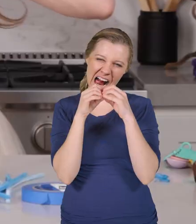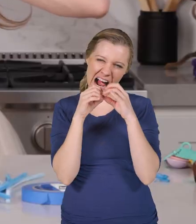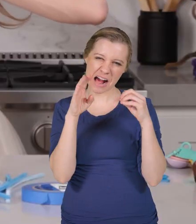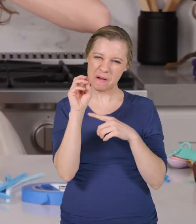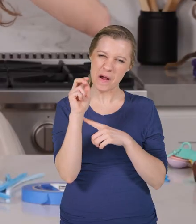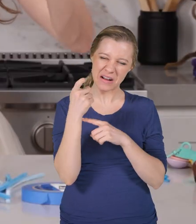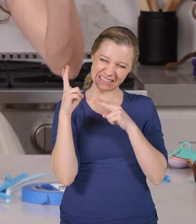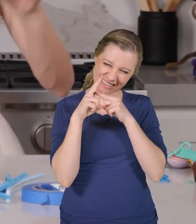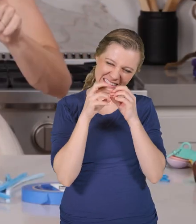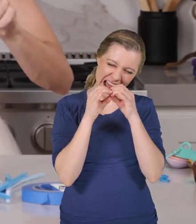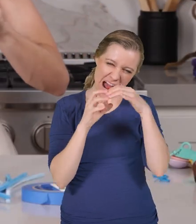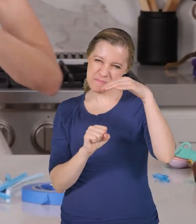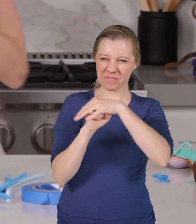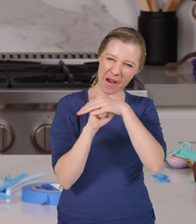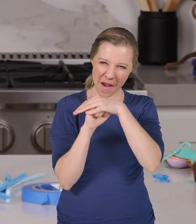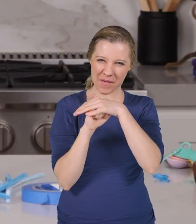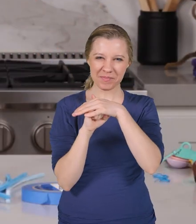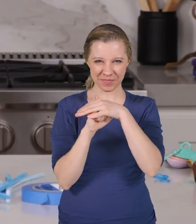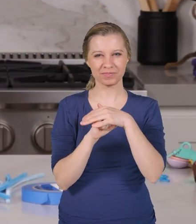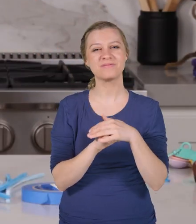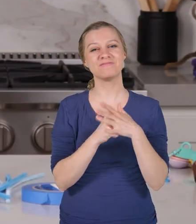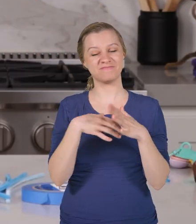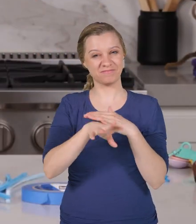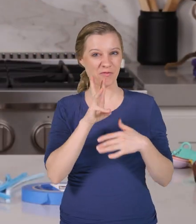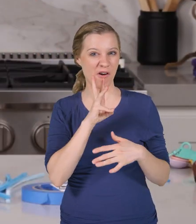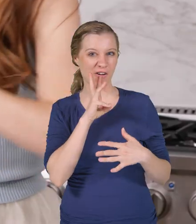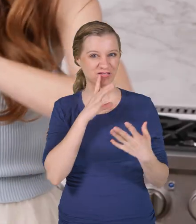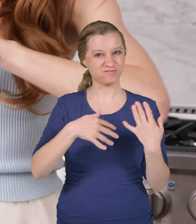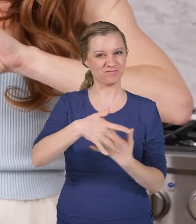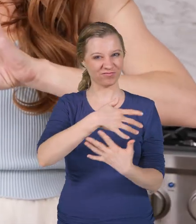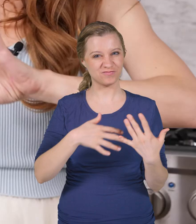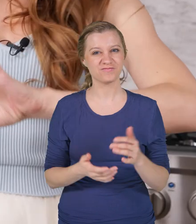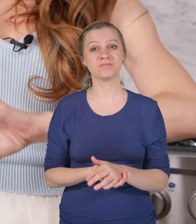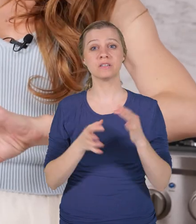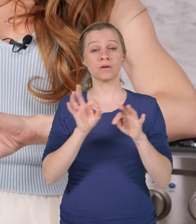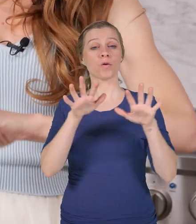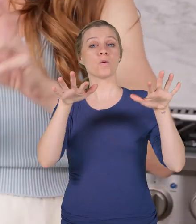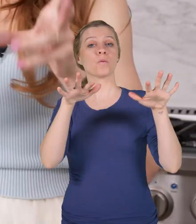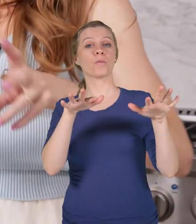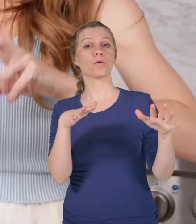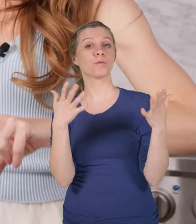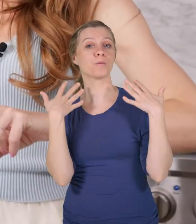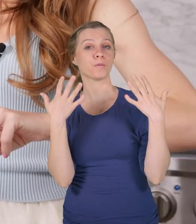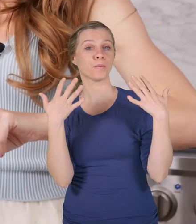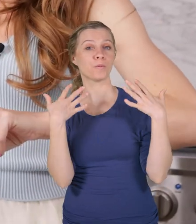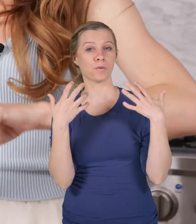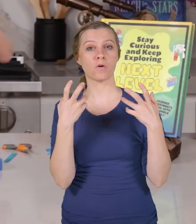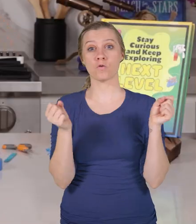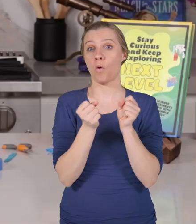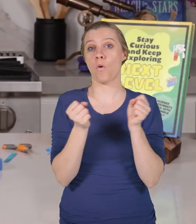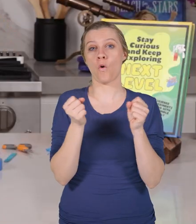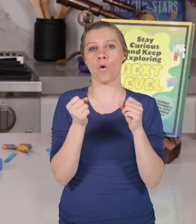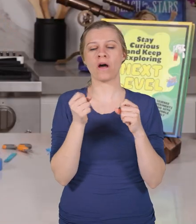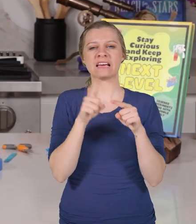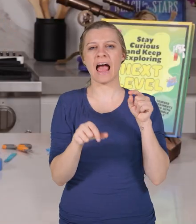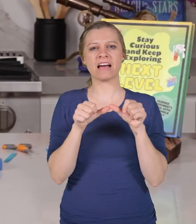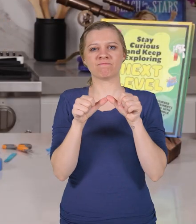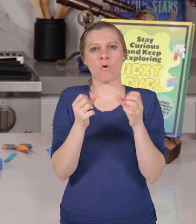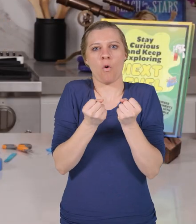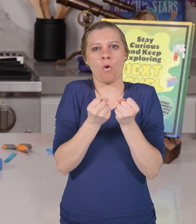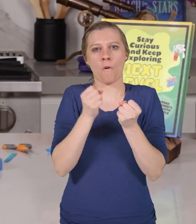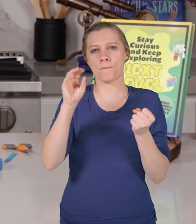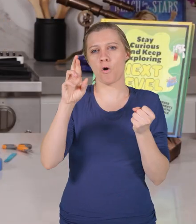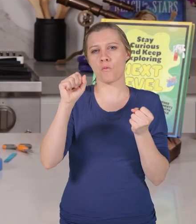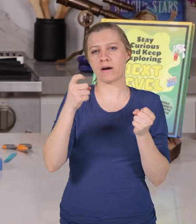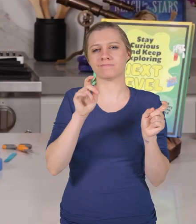borax as humanly possible into your water. And as this cools, cold solution can't hold as much